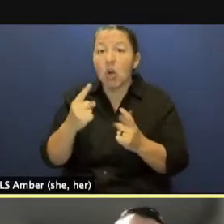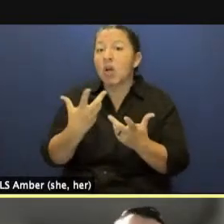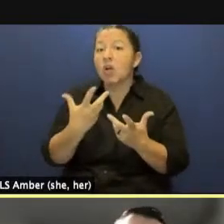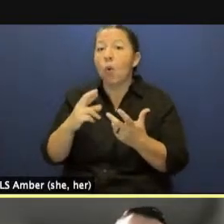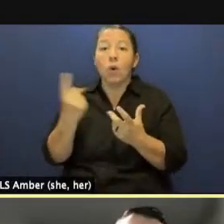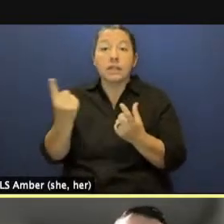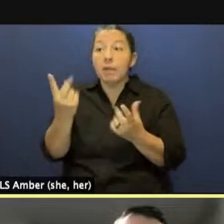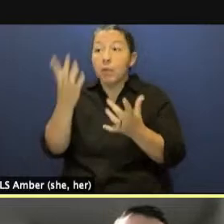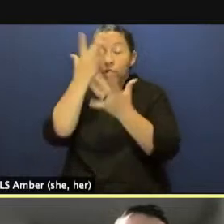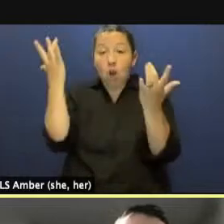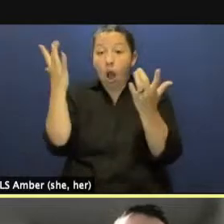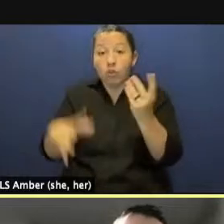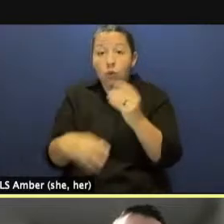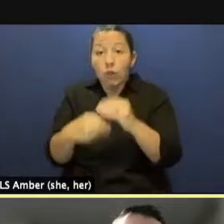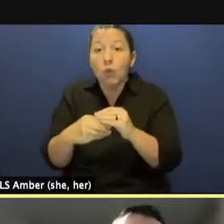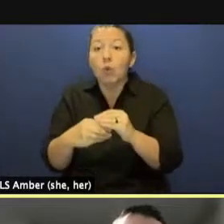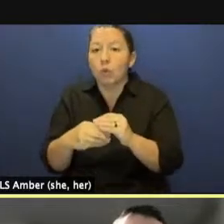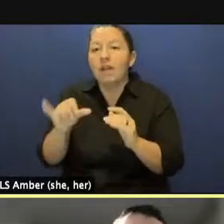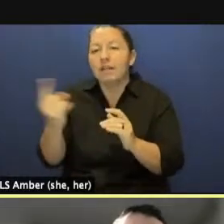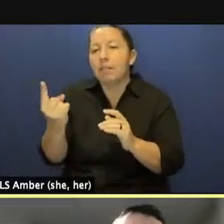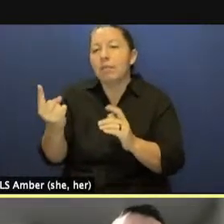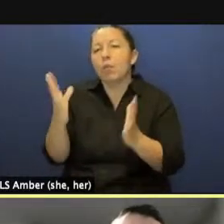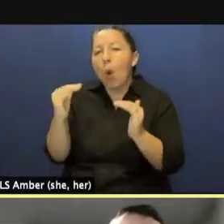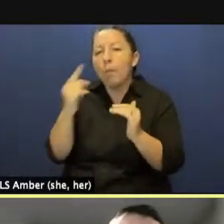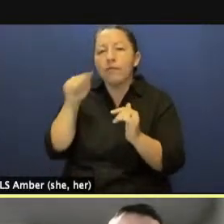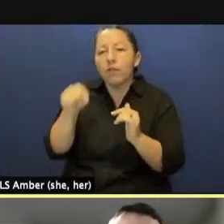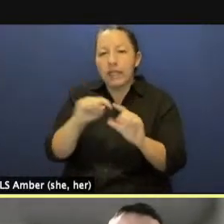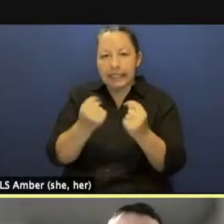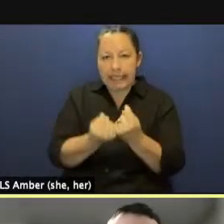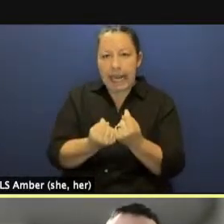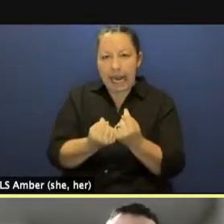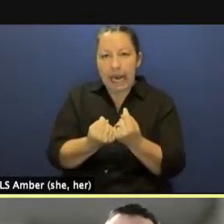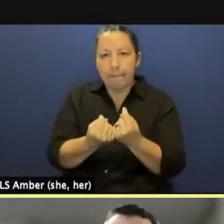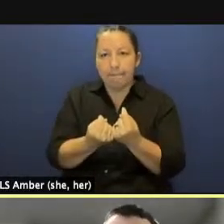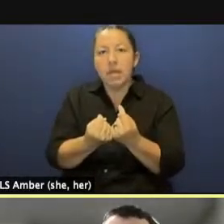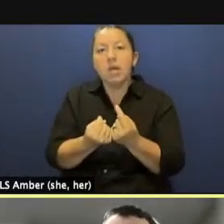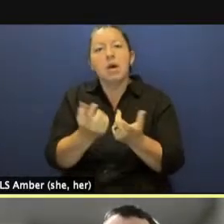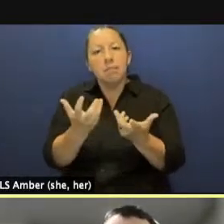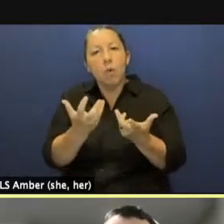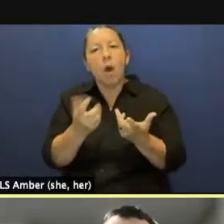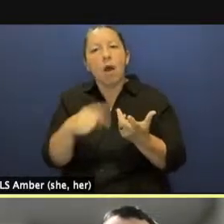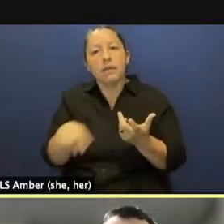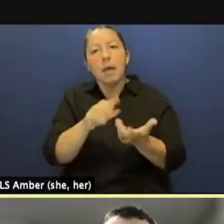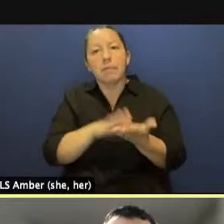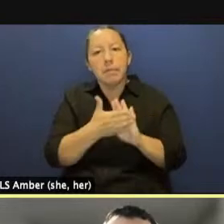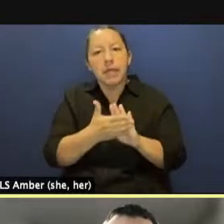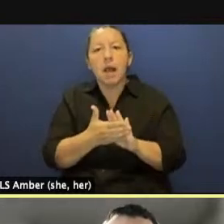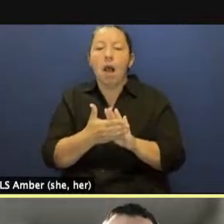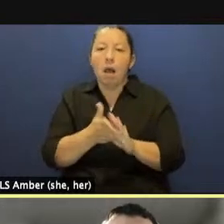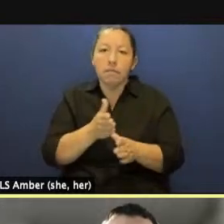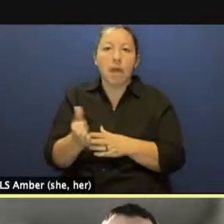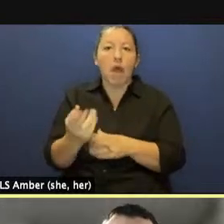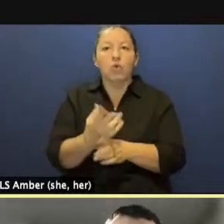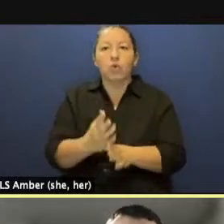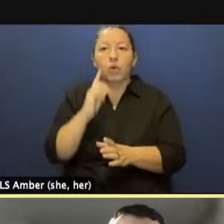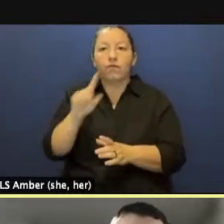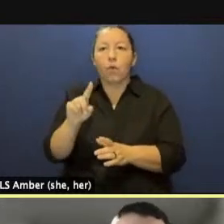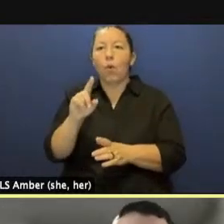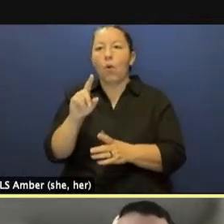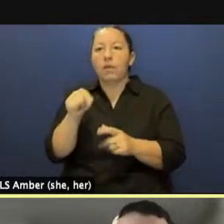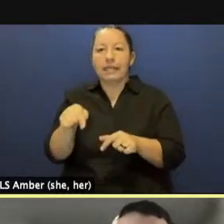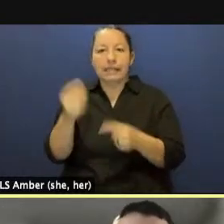And of course, we want them to become the main users of the generated data. So this call is